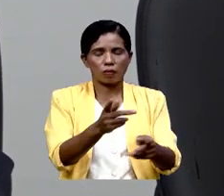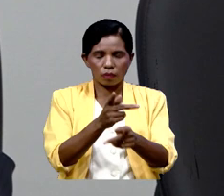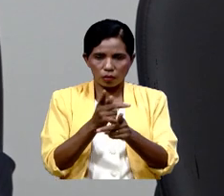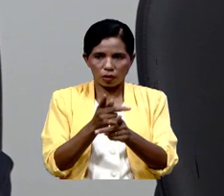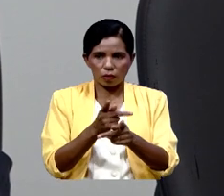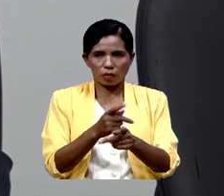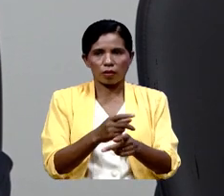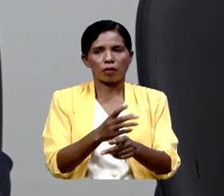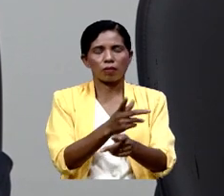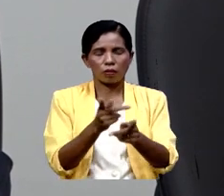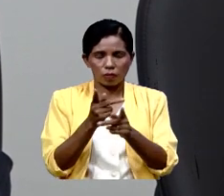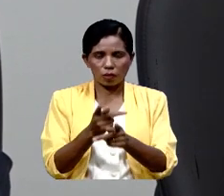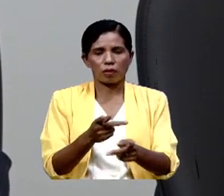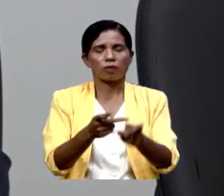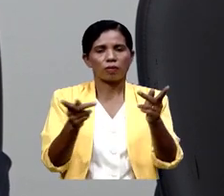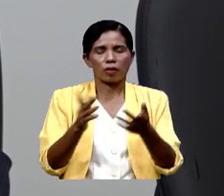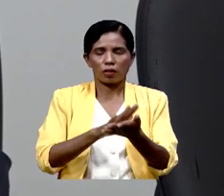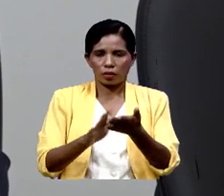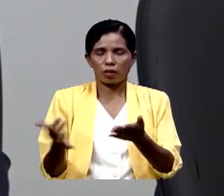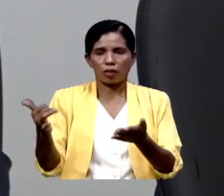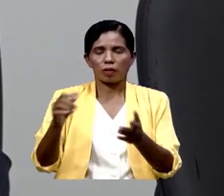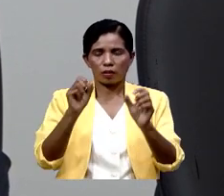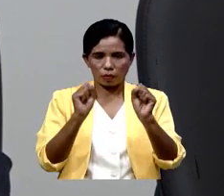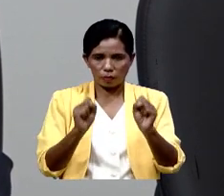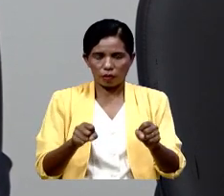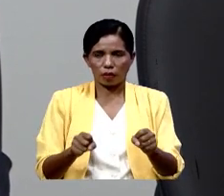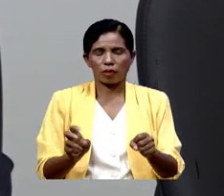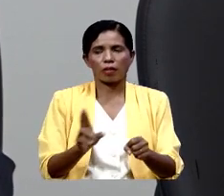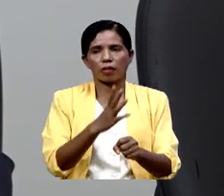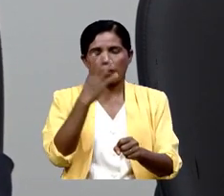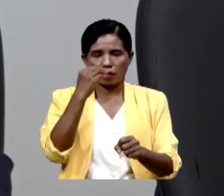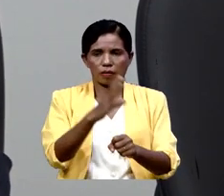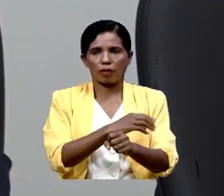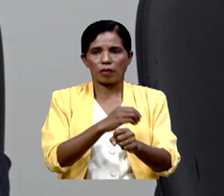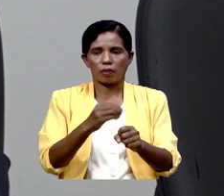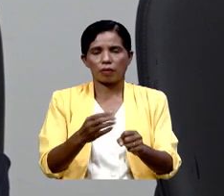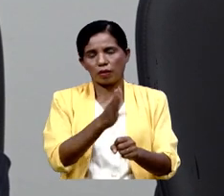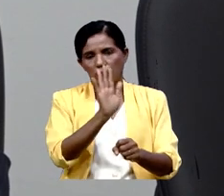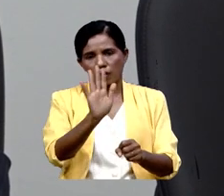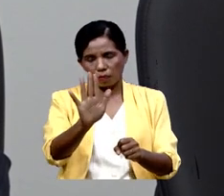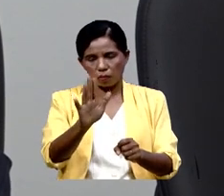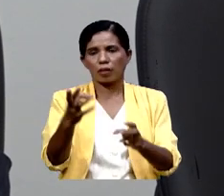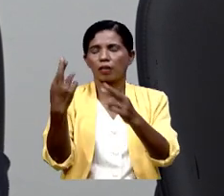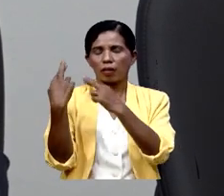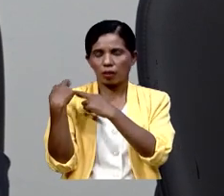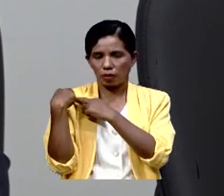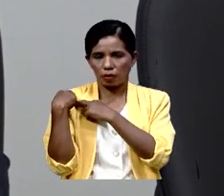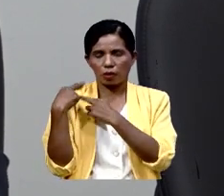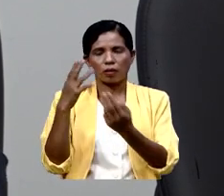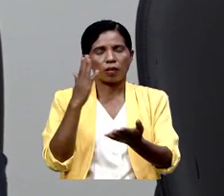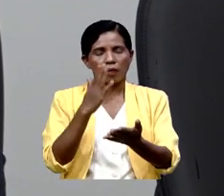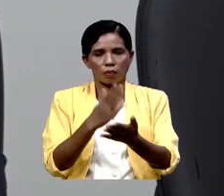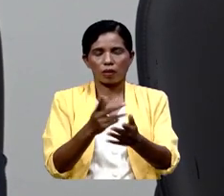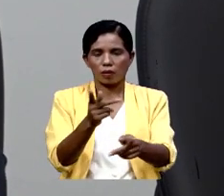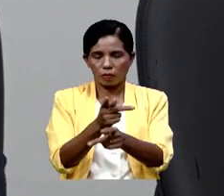preventive and protective measure. It is equally mine and your responsibility to prevent and